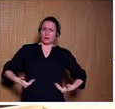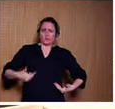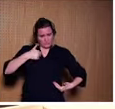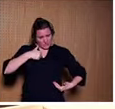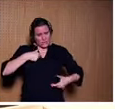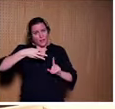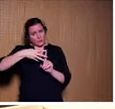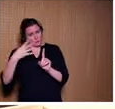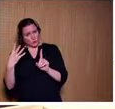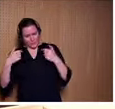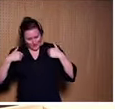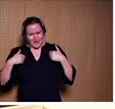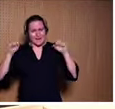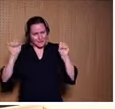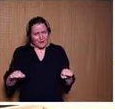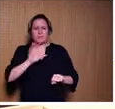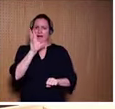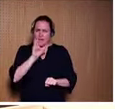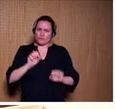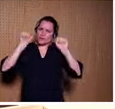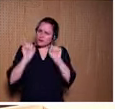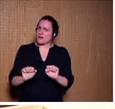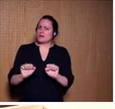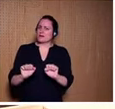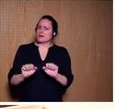person. I do belong.